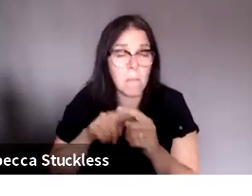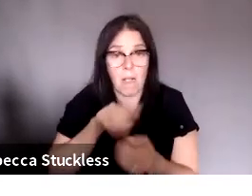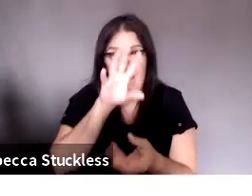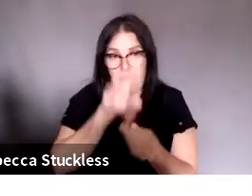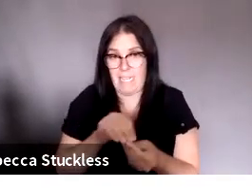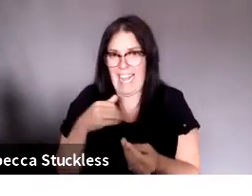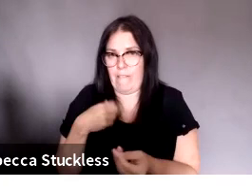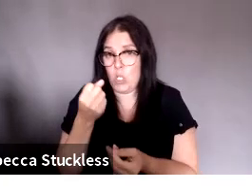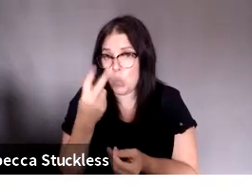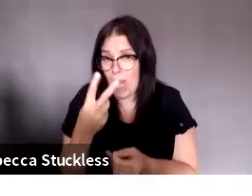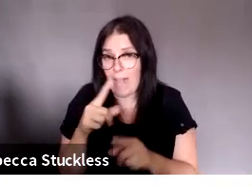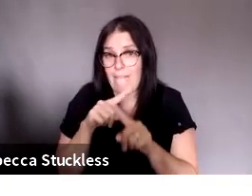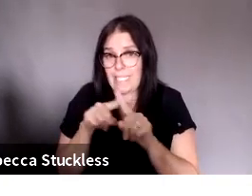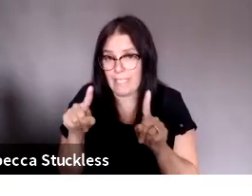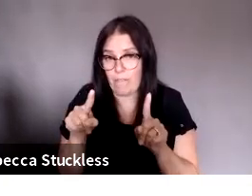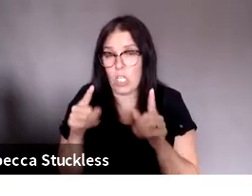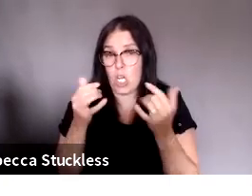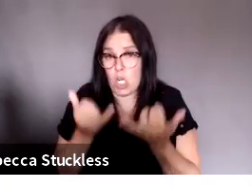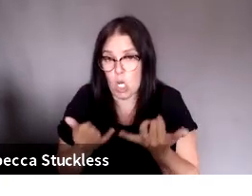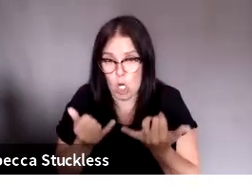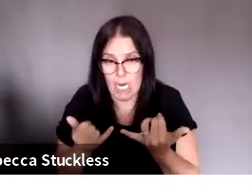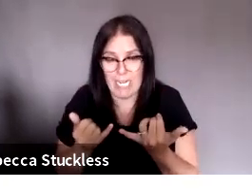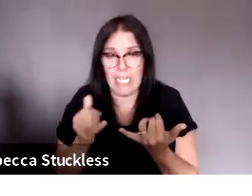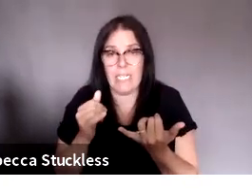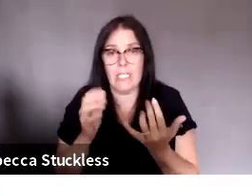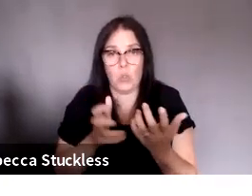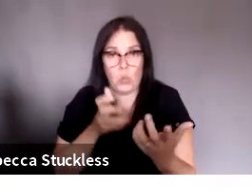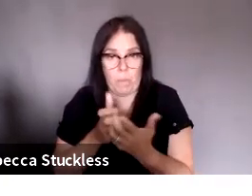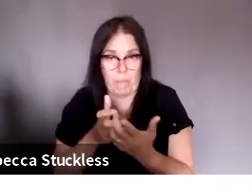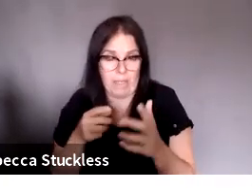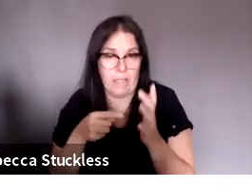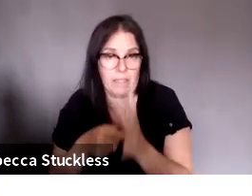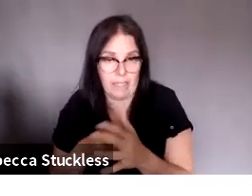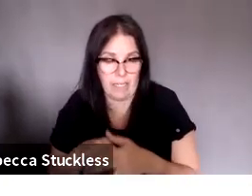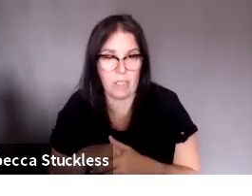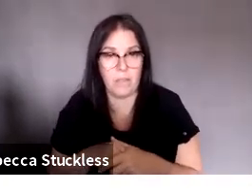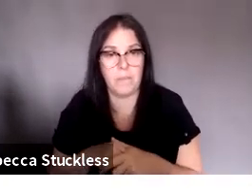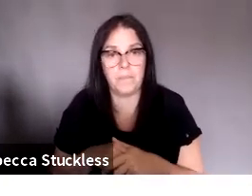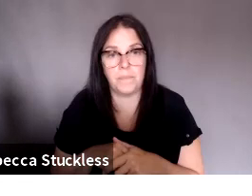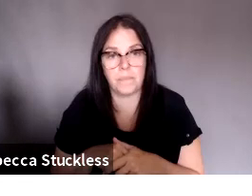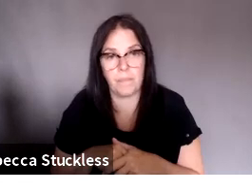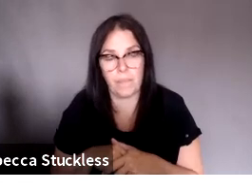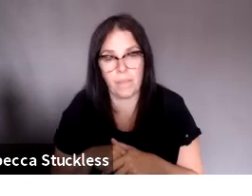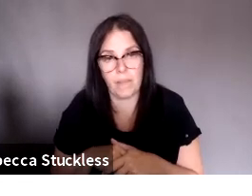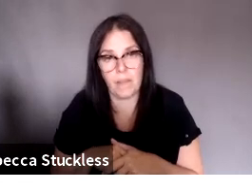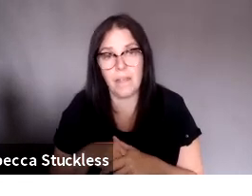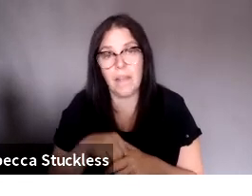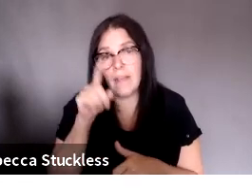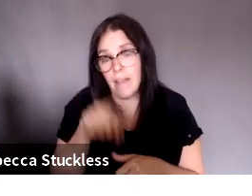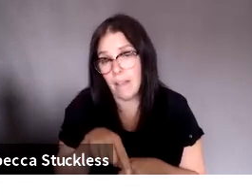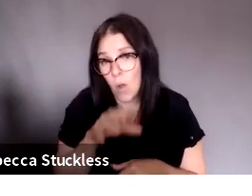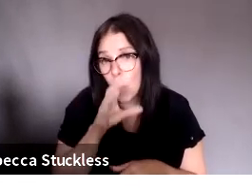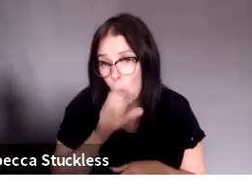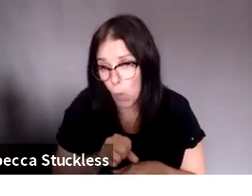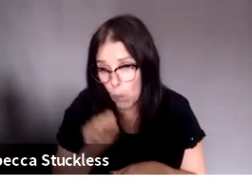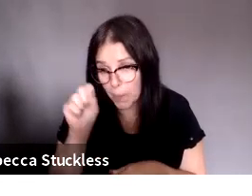suitability indicators that we currently are working with right now. And they are, I will say, they are old. They were developed